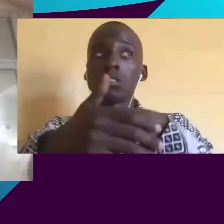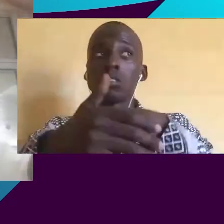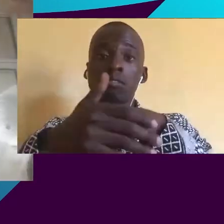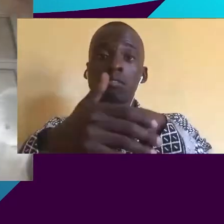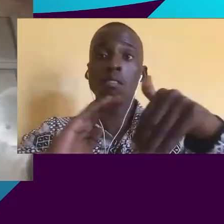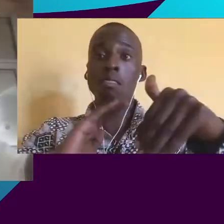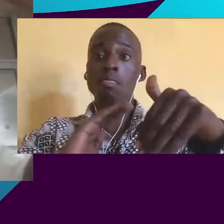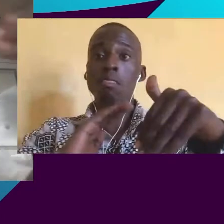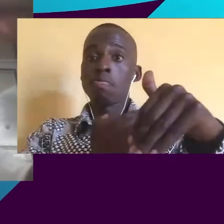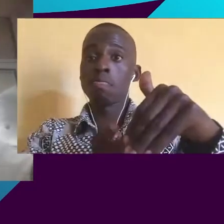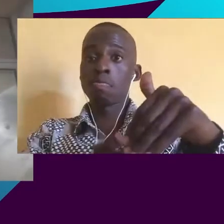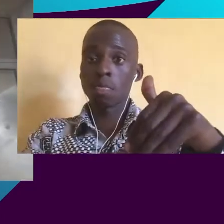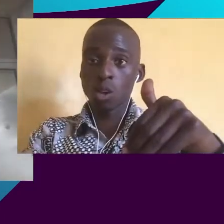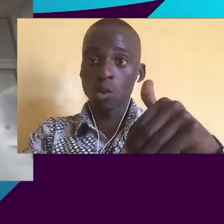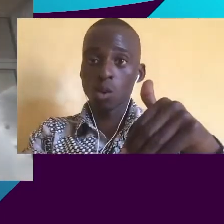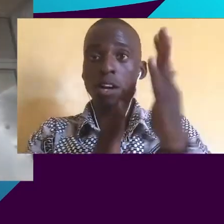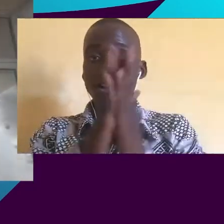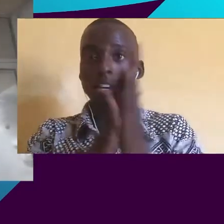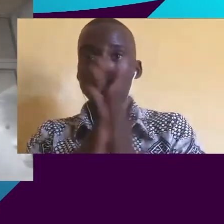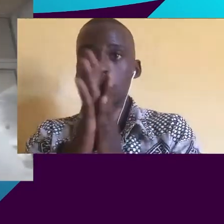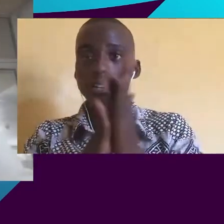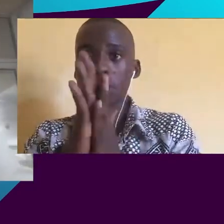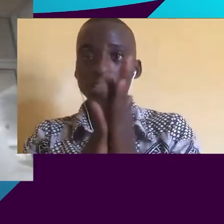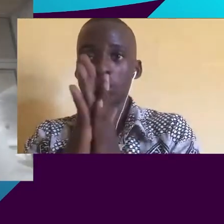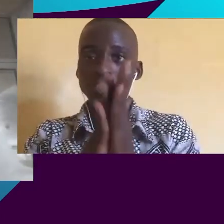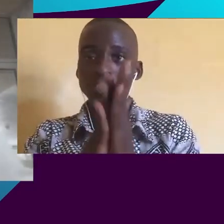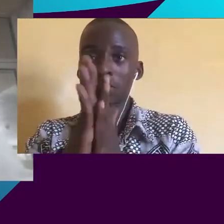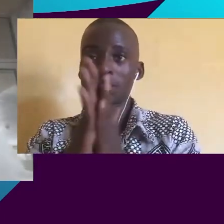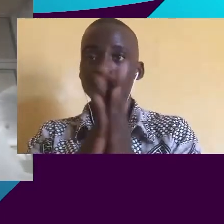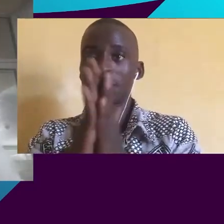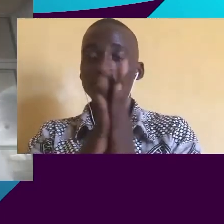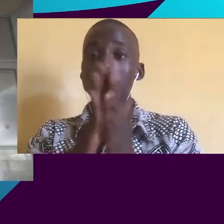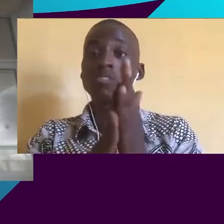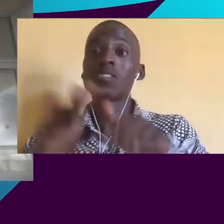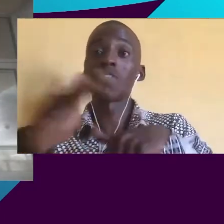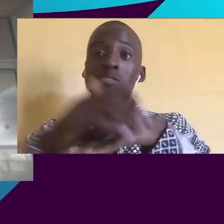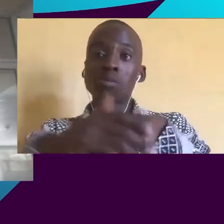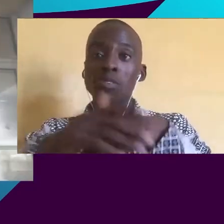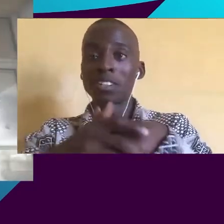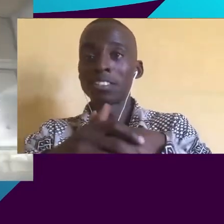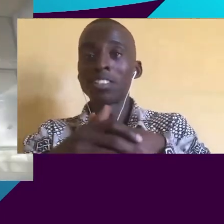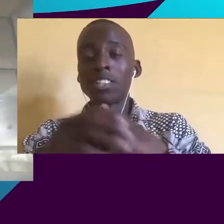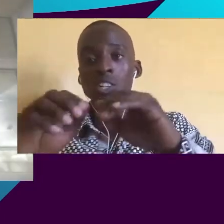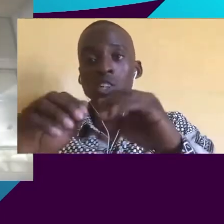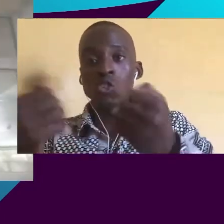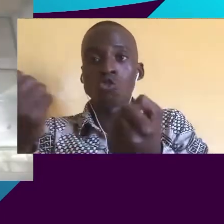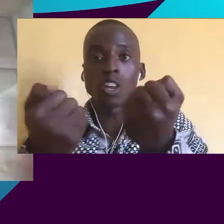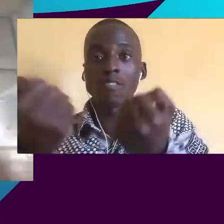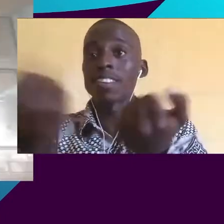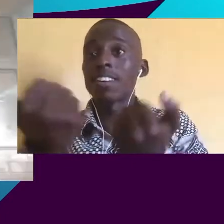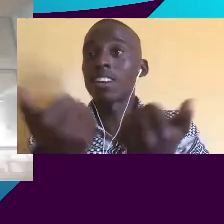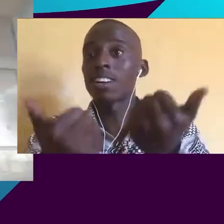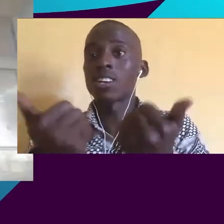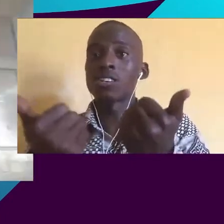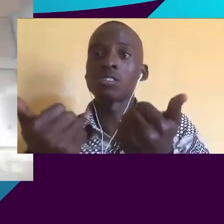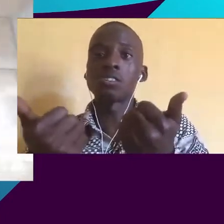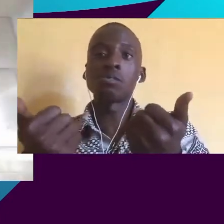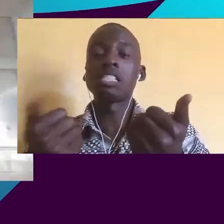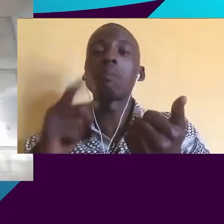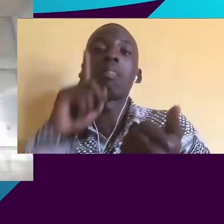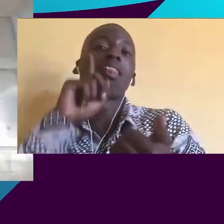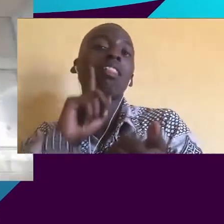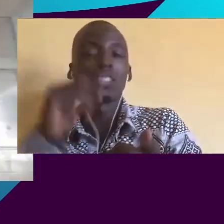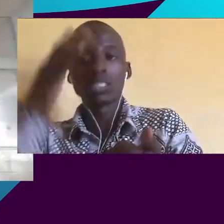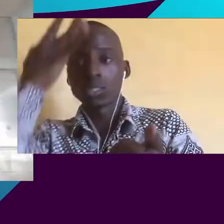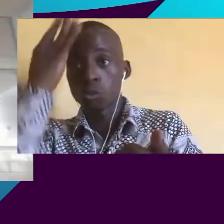admiration for another footballer driving a car that I may admire is the reason why I'll go